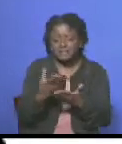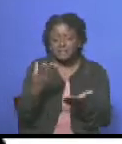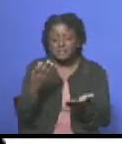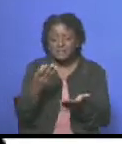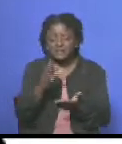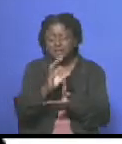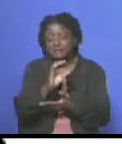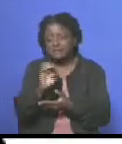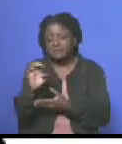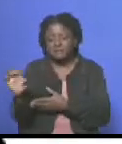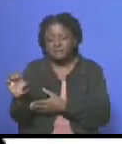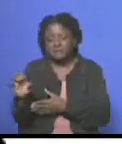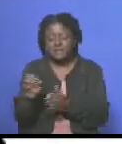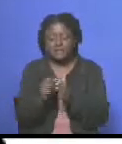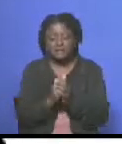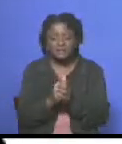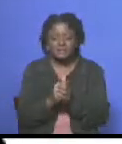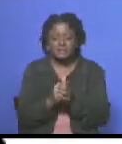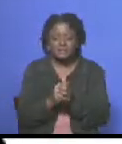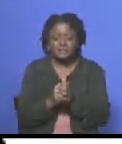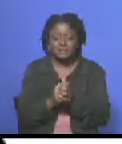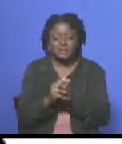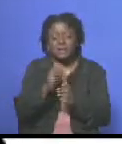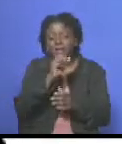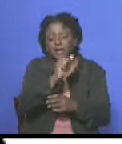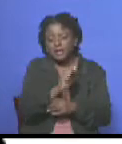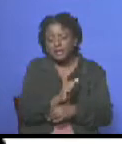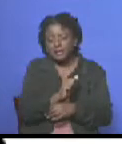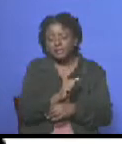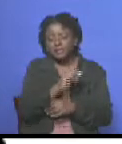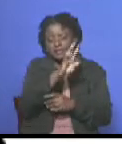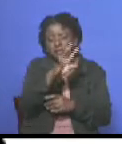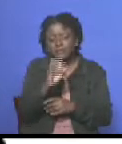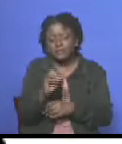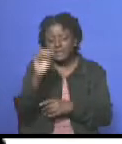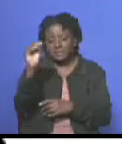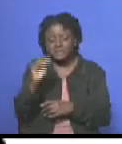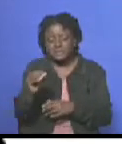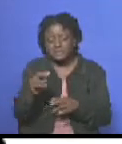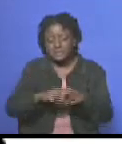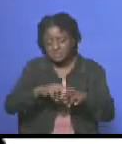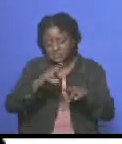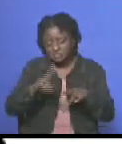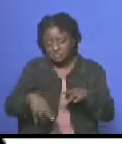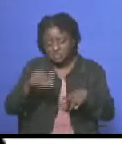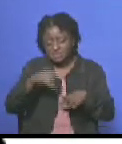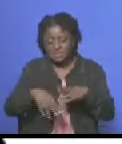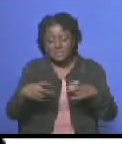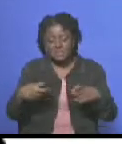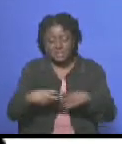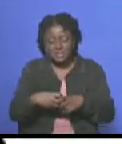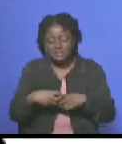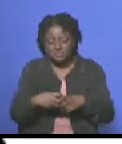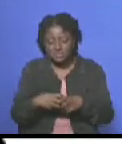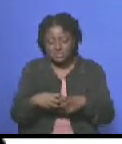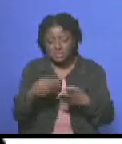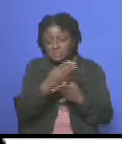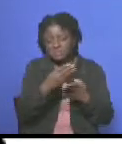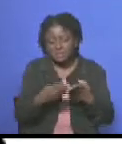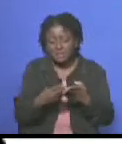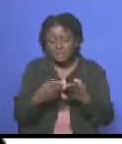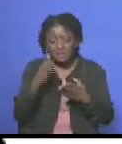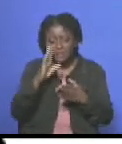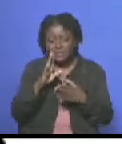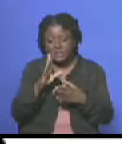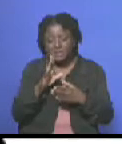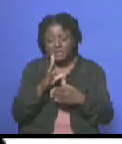Because a 40% drop in the electricity bill across the board is bound to be